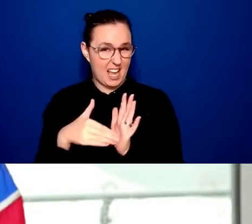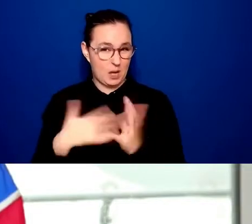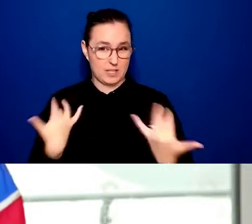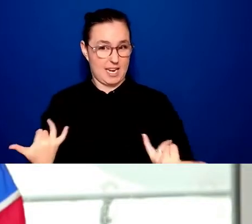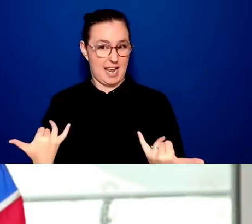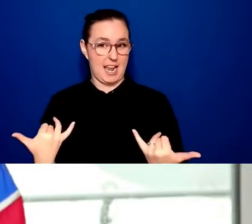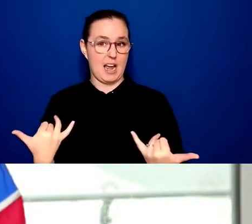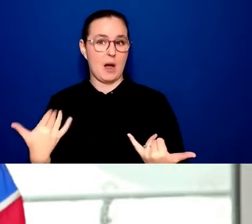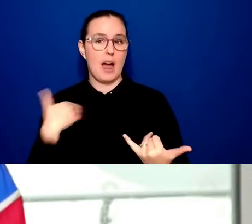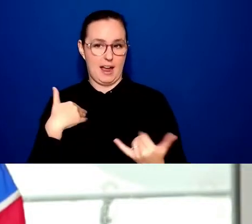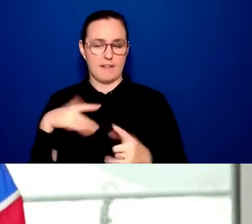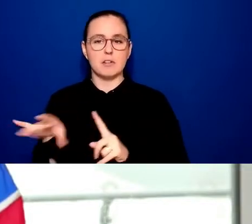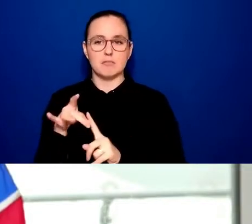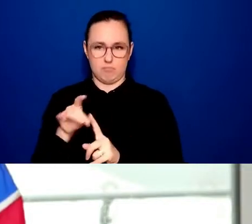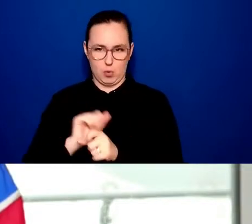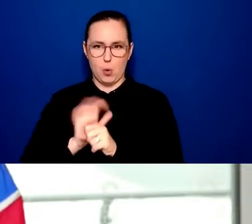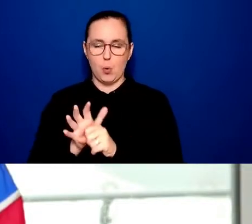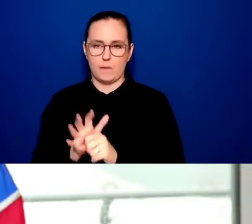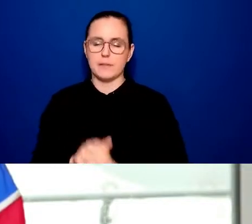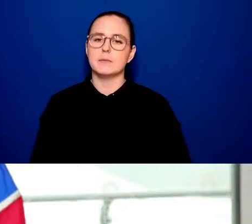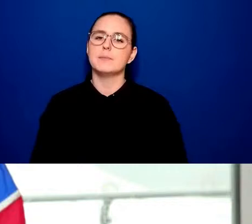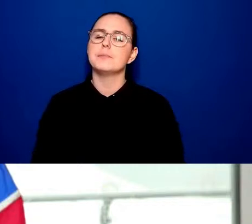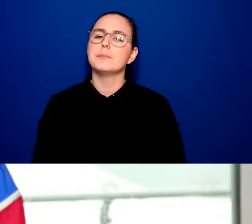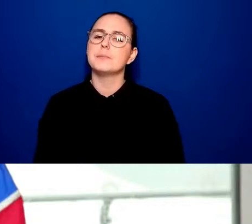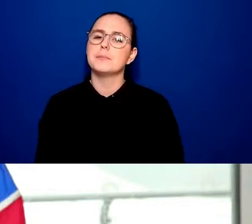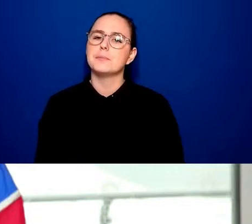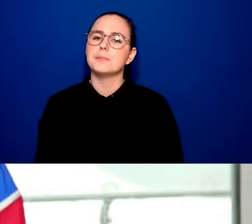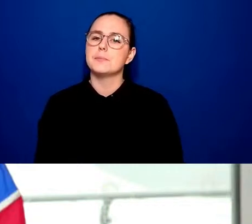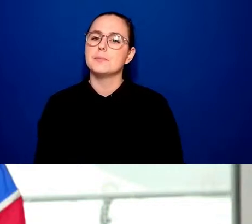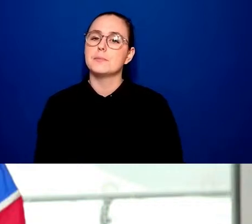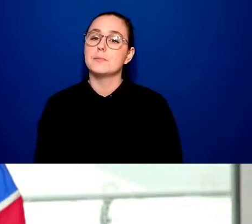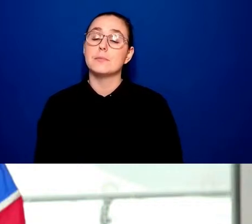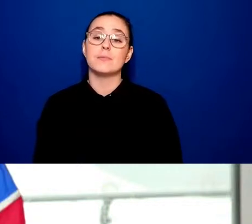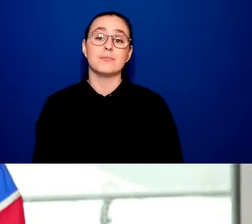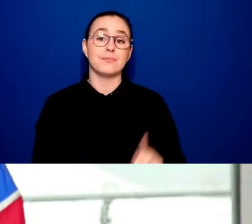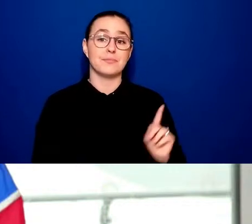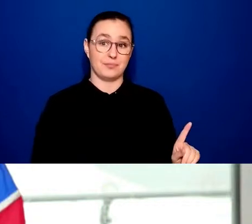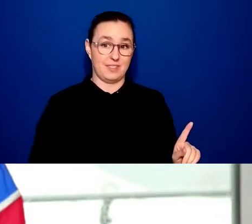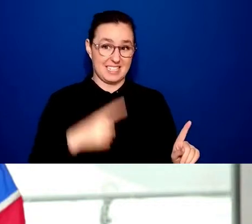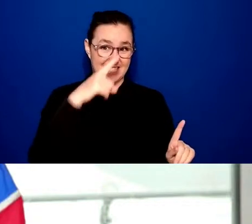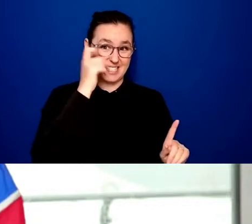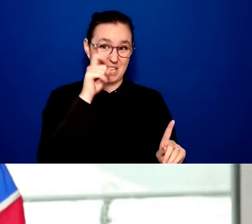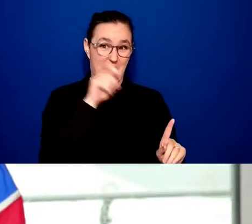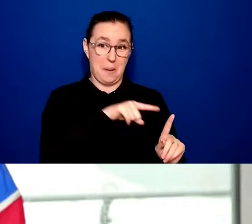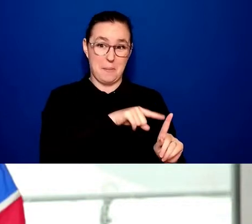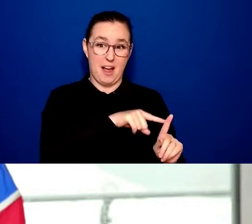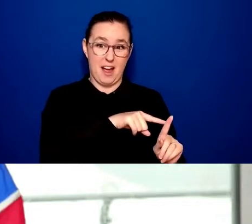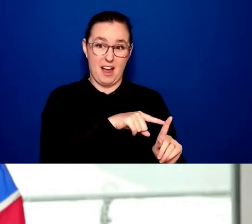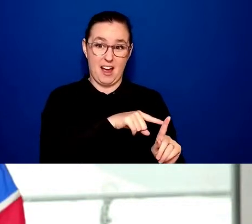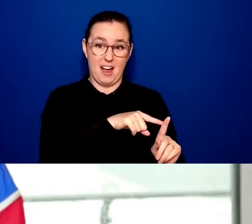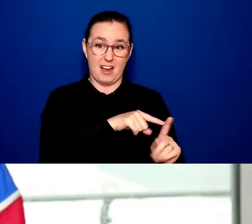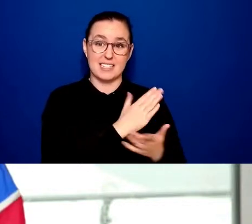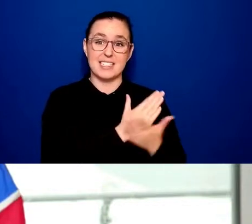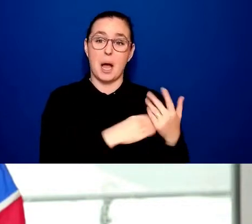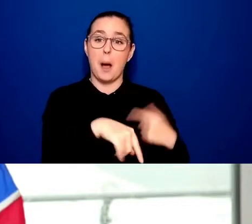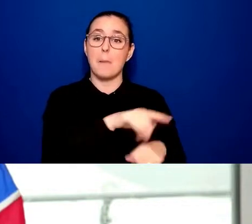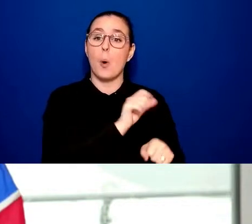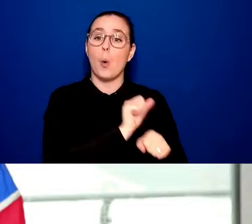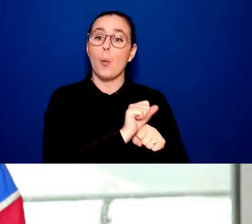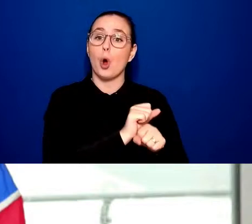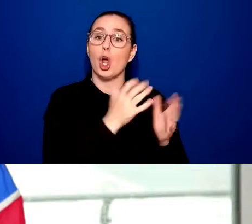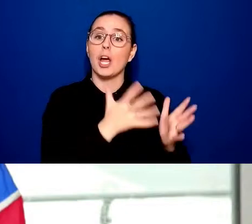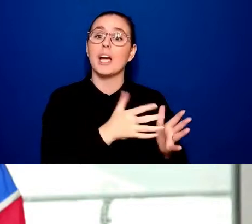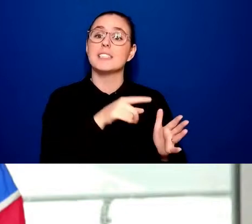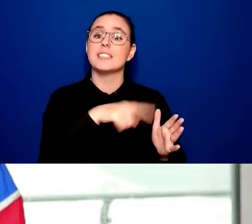cases. Over the summer, as those numbers declined, some contact tracers were redeployed to support vaccination or other public health